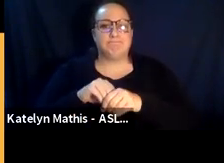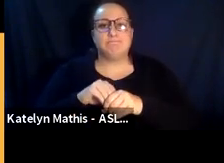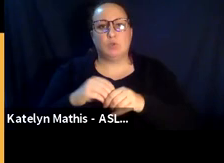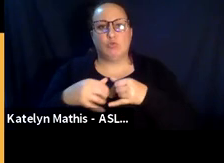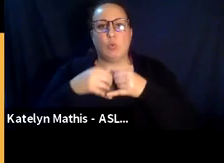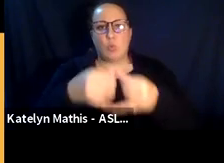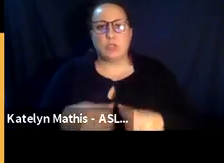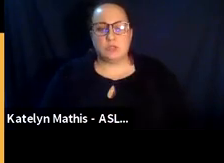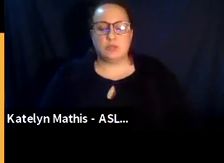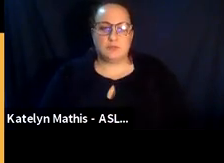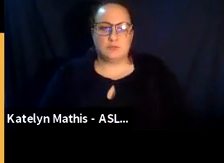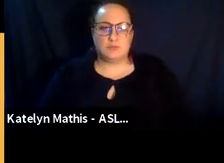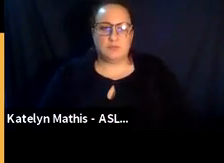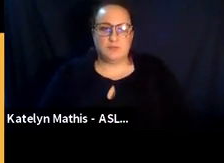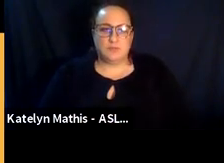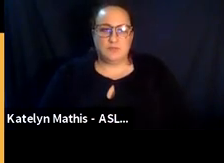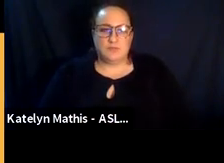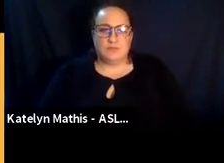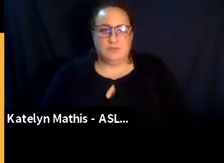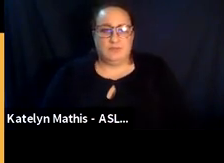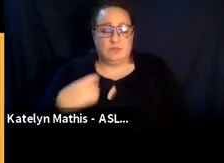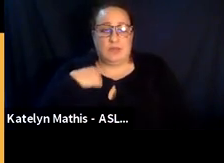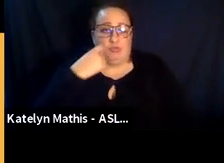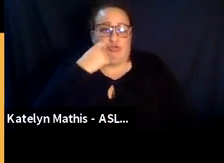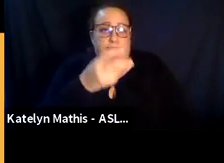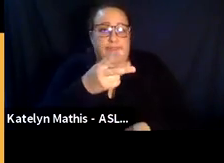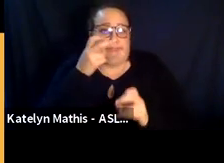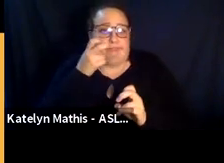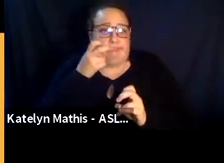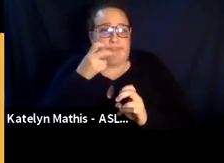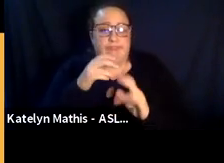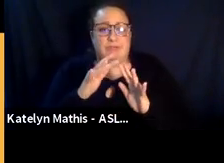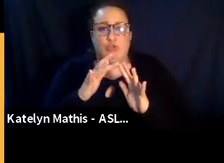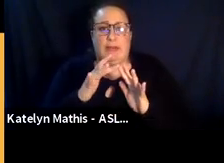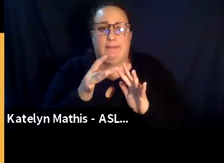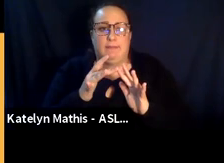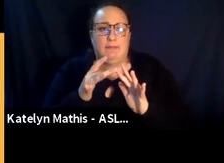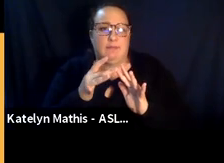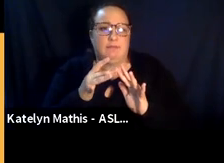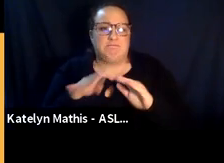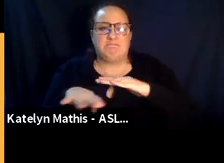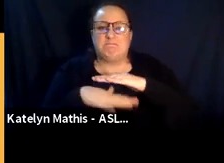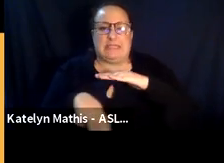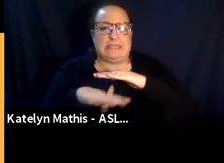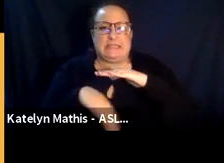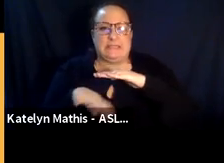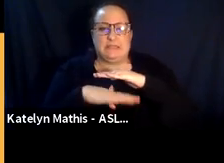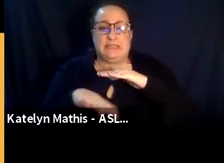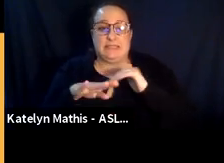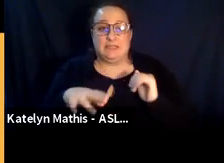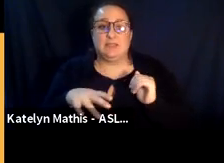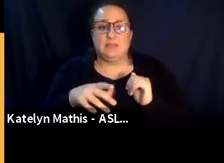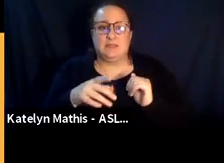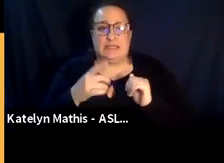So here are just some examples. This was one I just pulled off the internet to show you just this is like a basic. It does say here